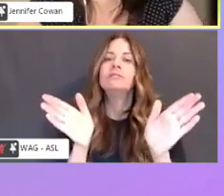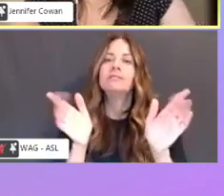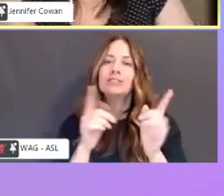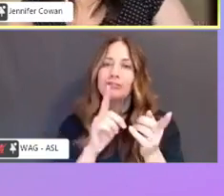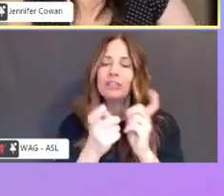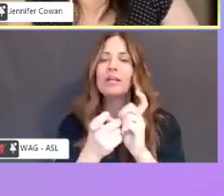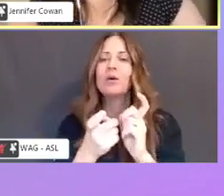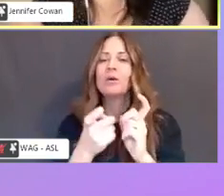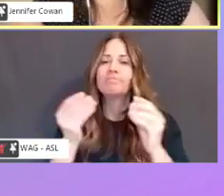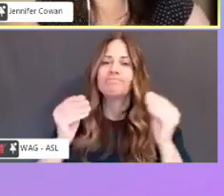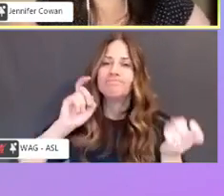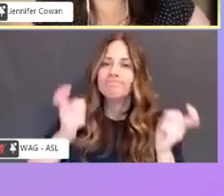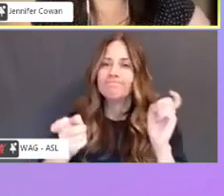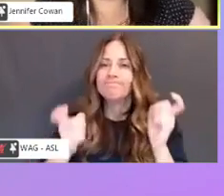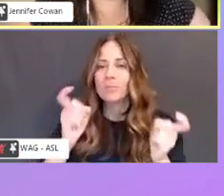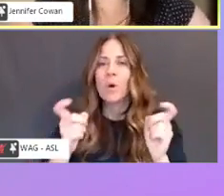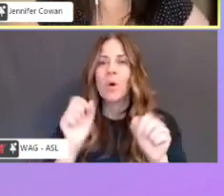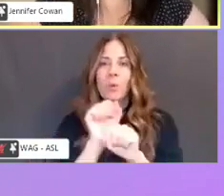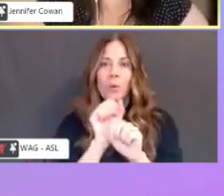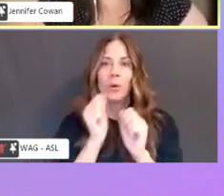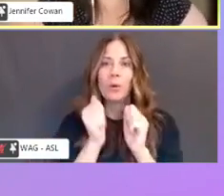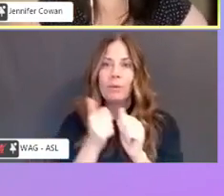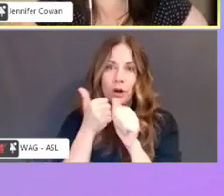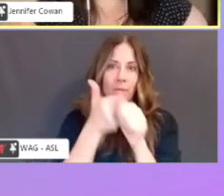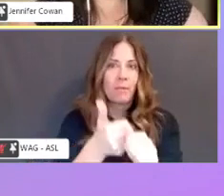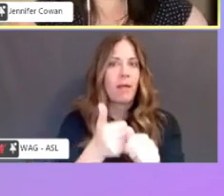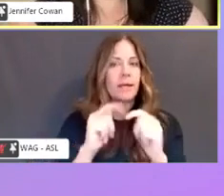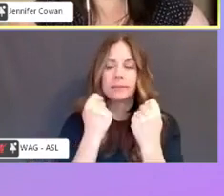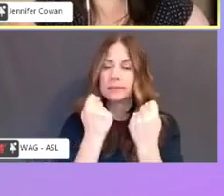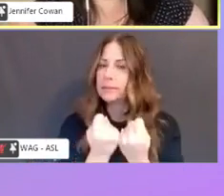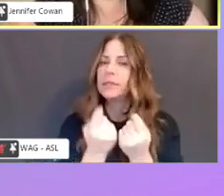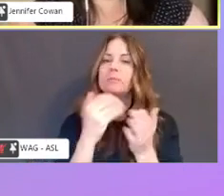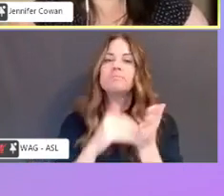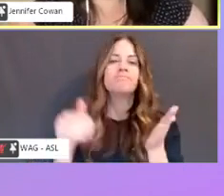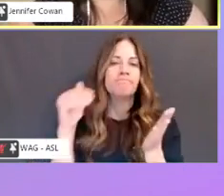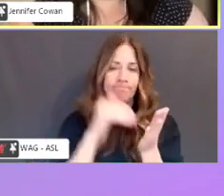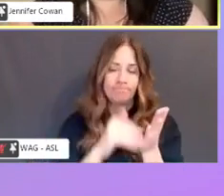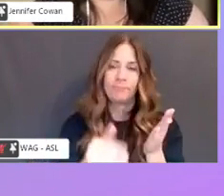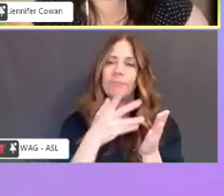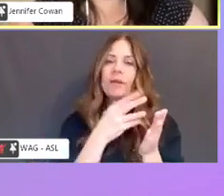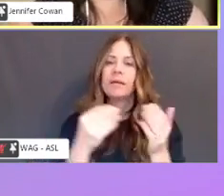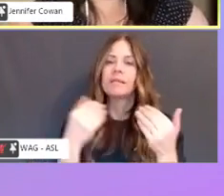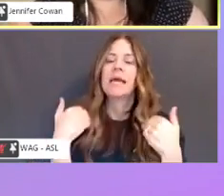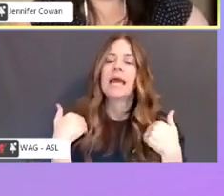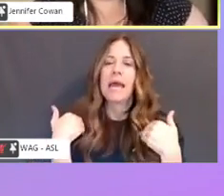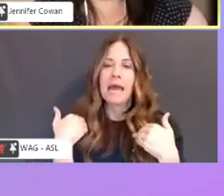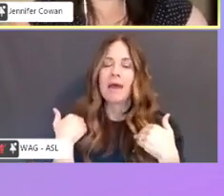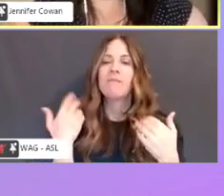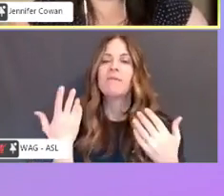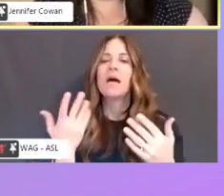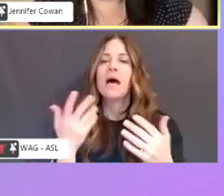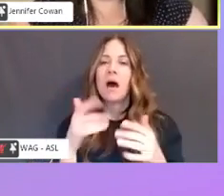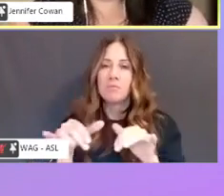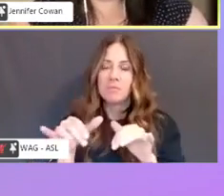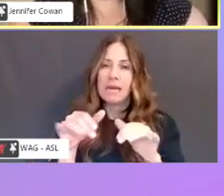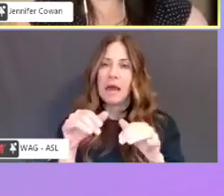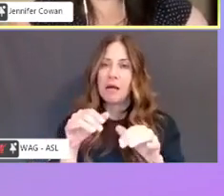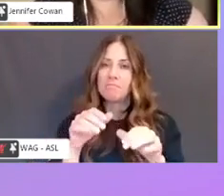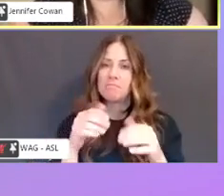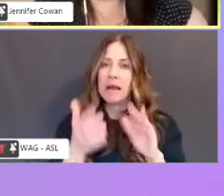regularly work with our compliance teams, and this is to design a sensible regulatory program and operating model.